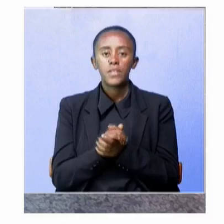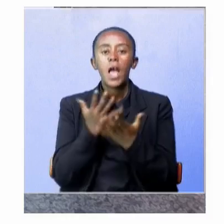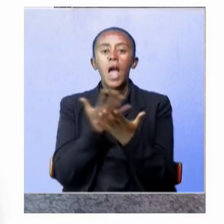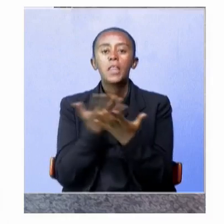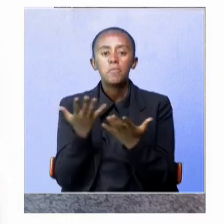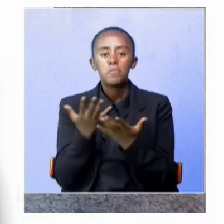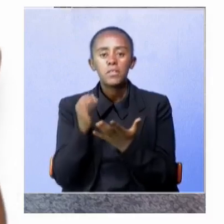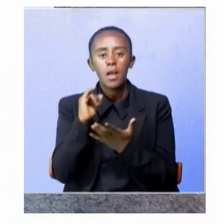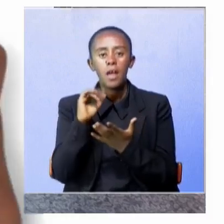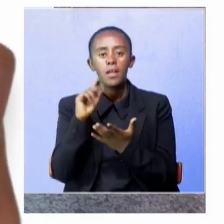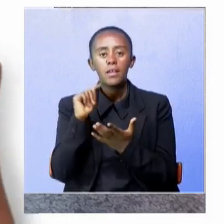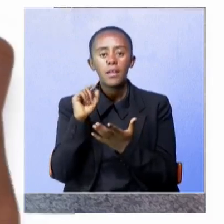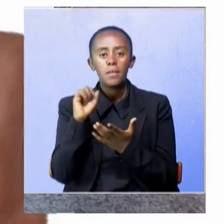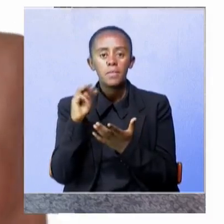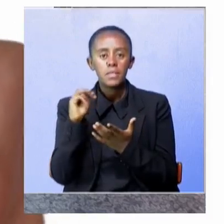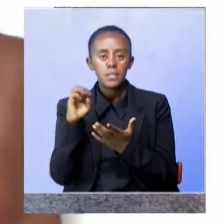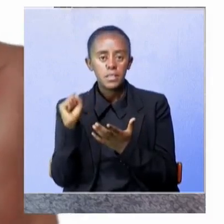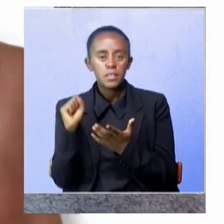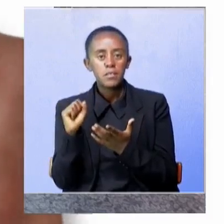items